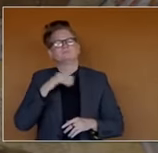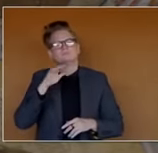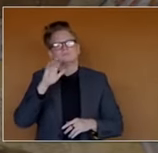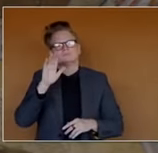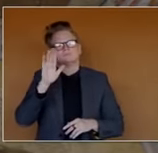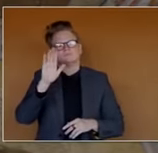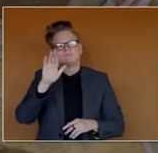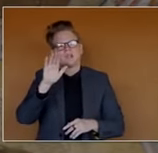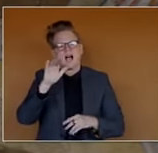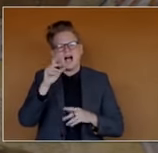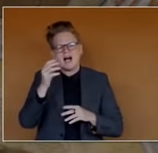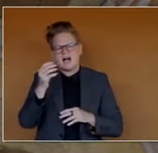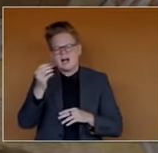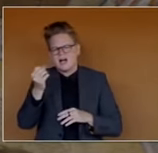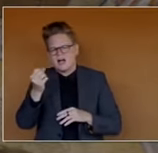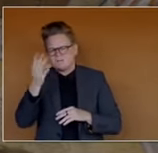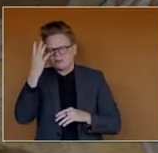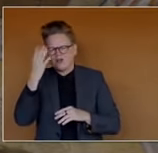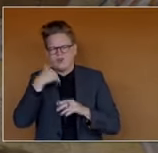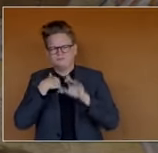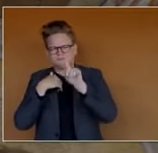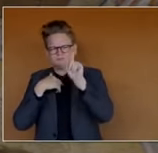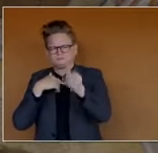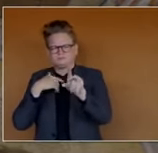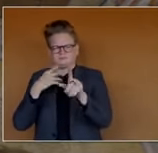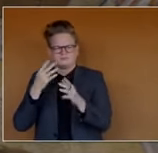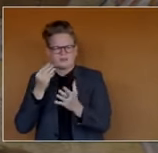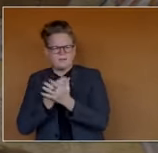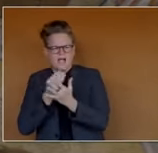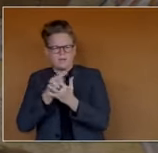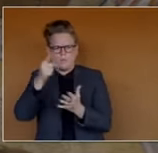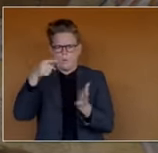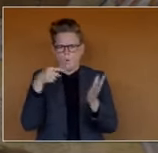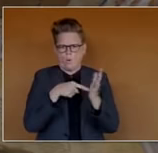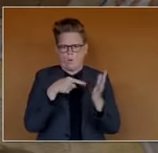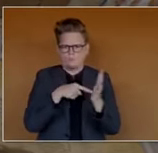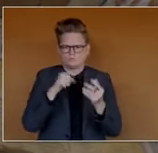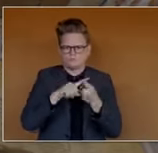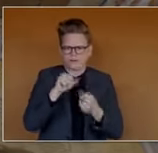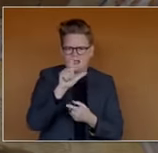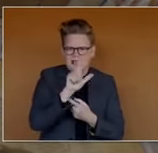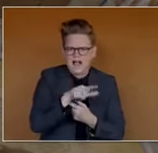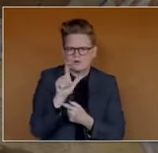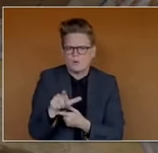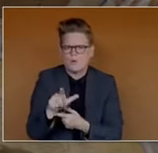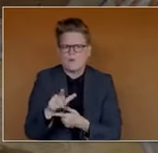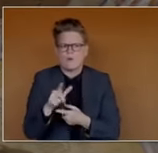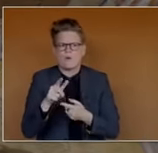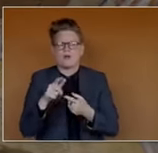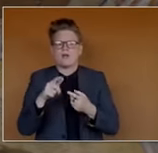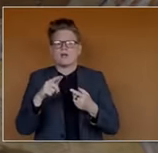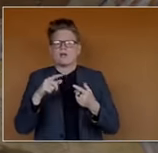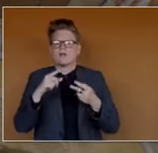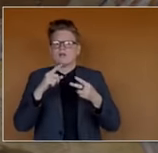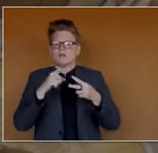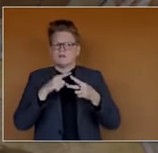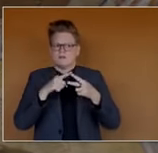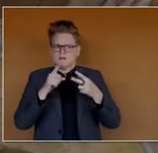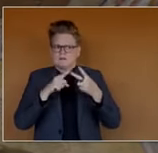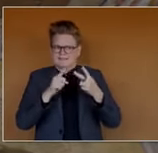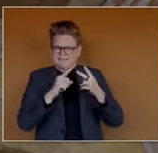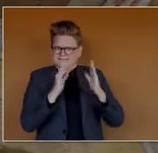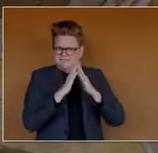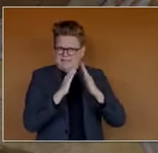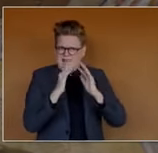to their landlords during the pandemic? And my other question is, will cities and counties be allowed to set their own eviction moratoriums? Will